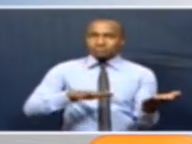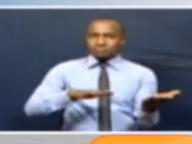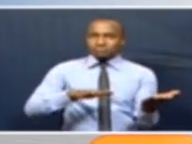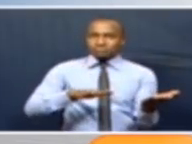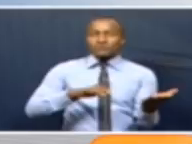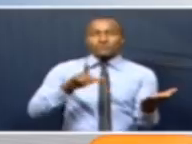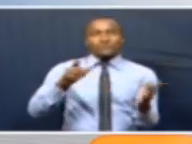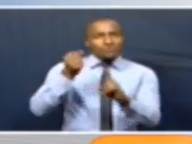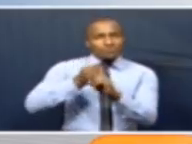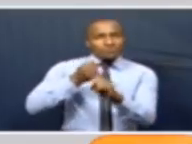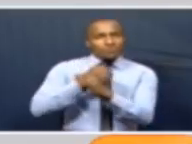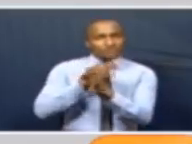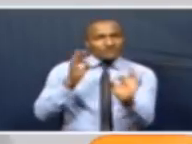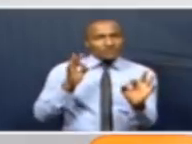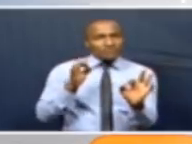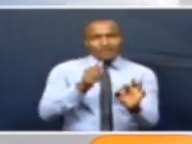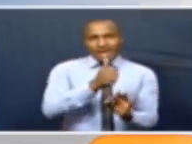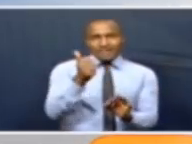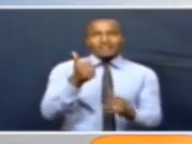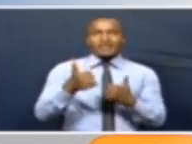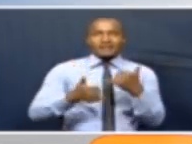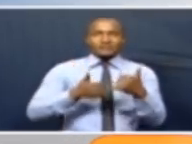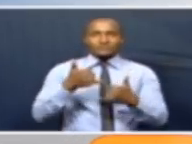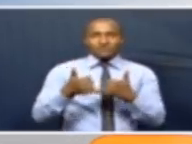you fought for.